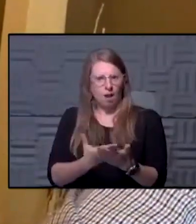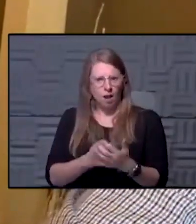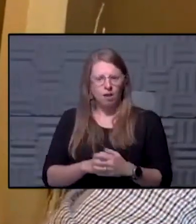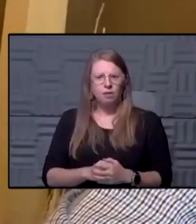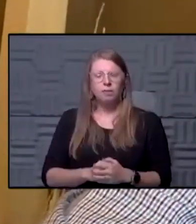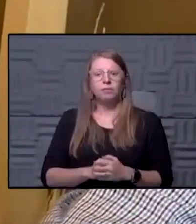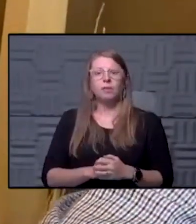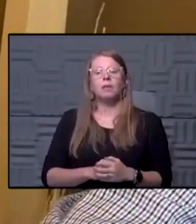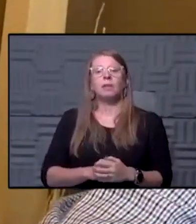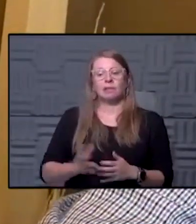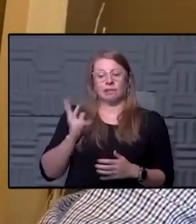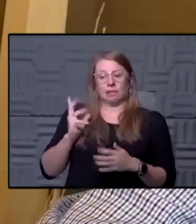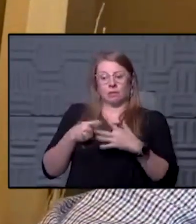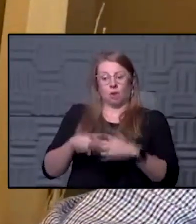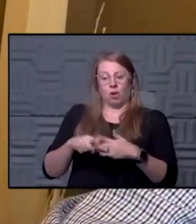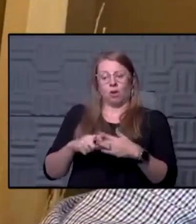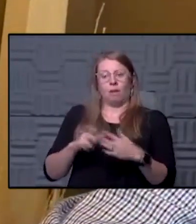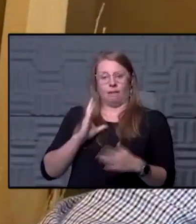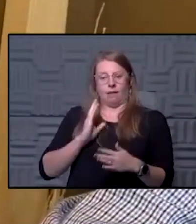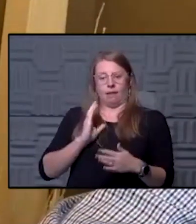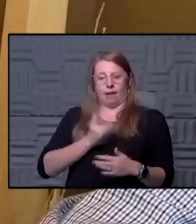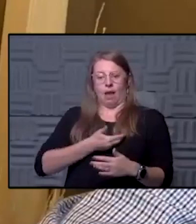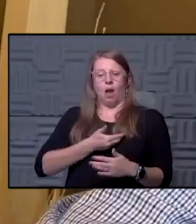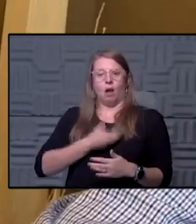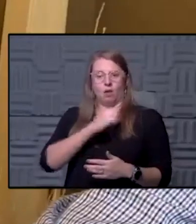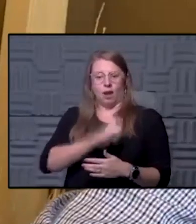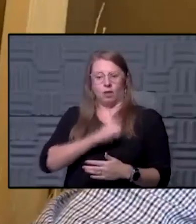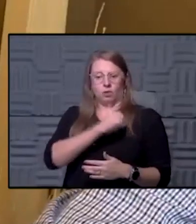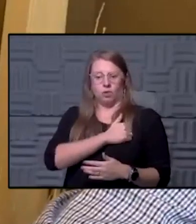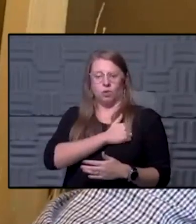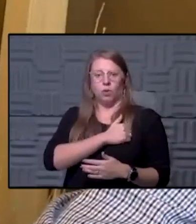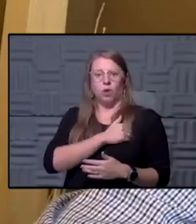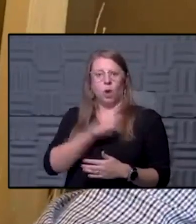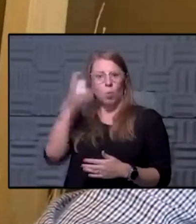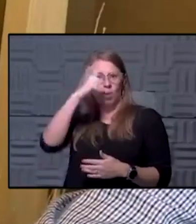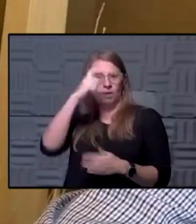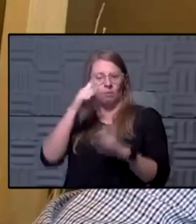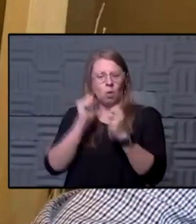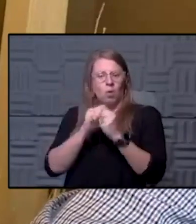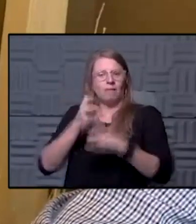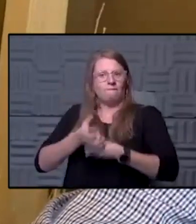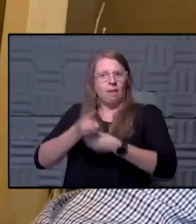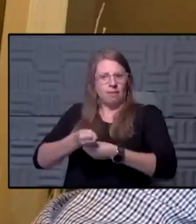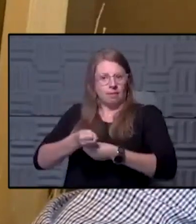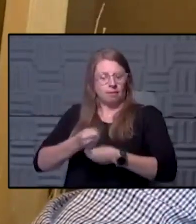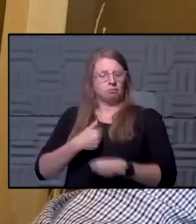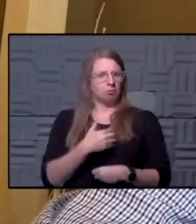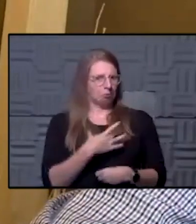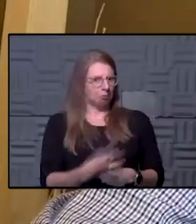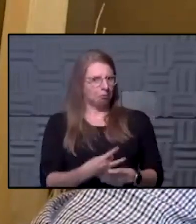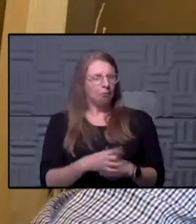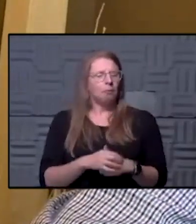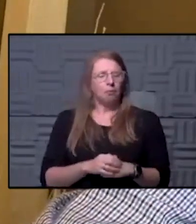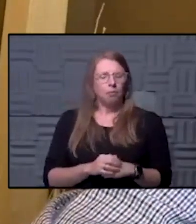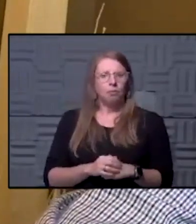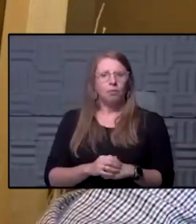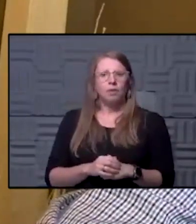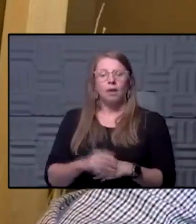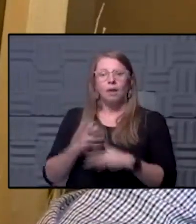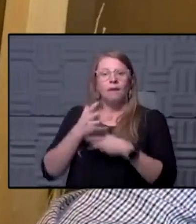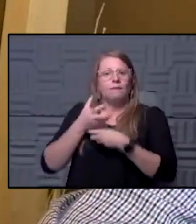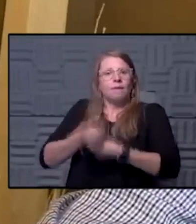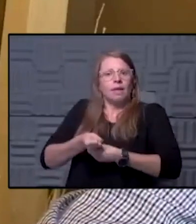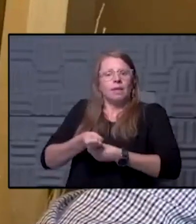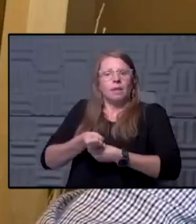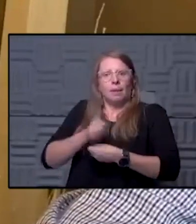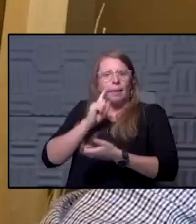very beginning, we took the attitude of wisdom with faith. I like that. Of course, we're faith believers,